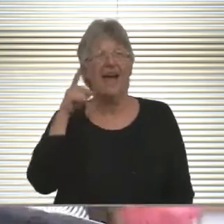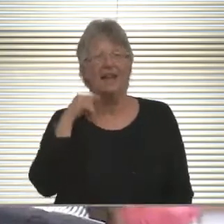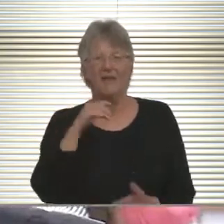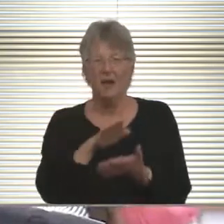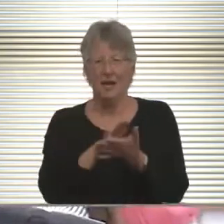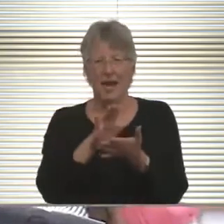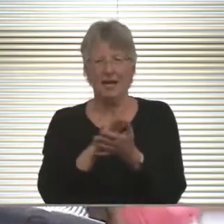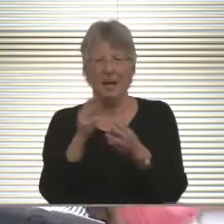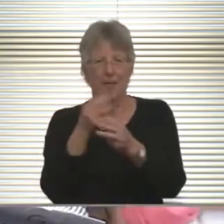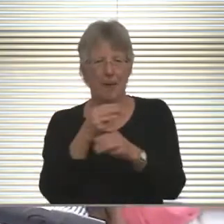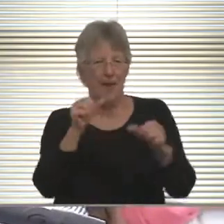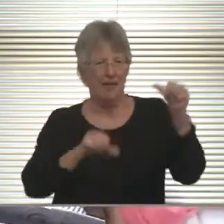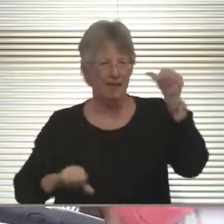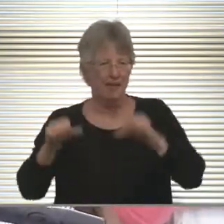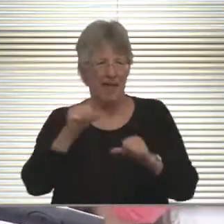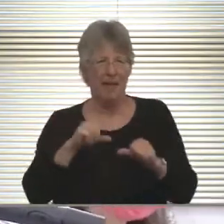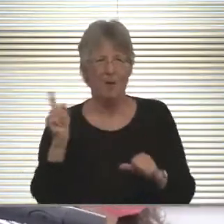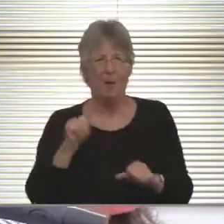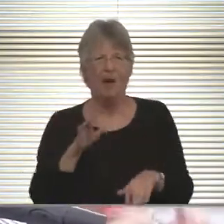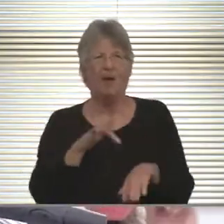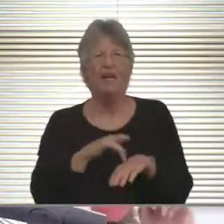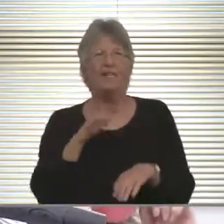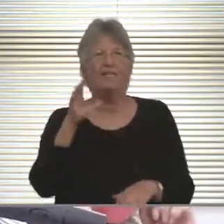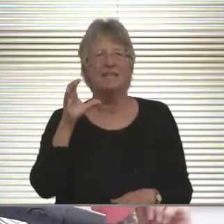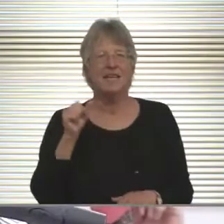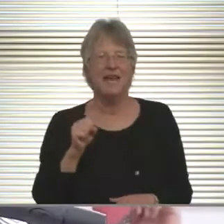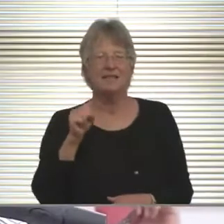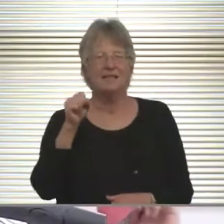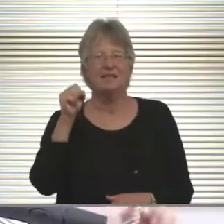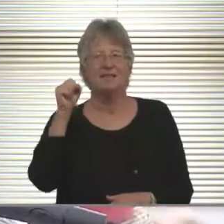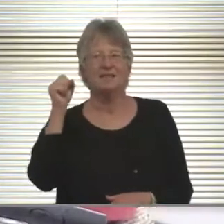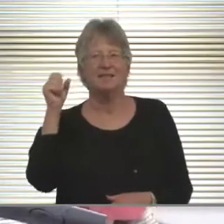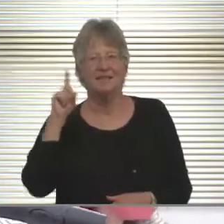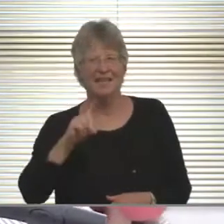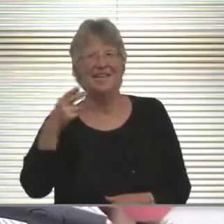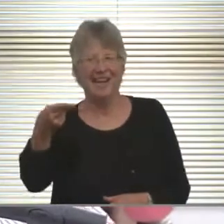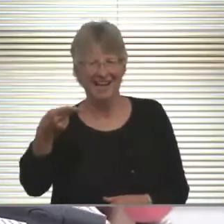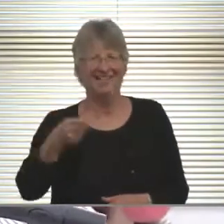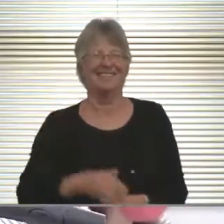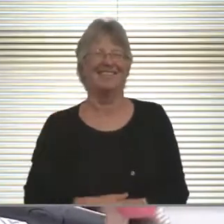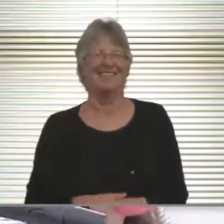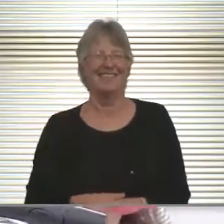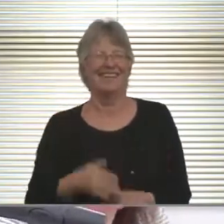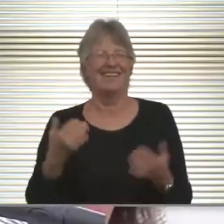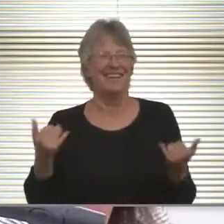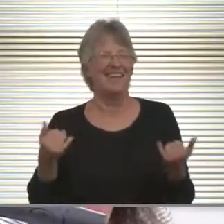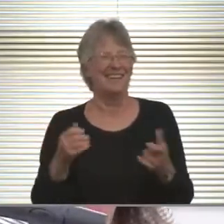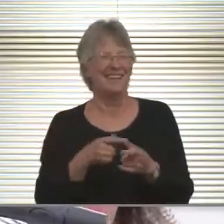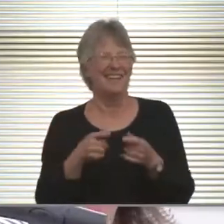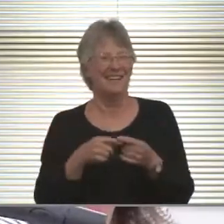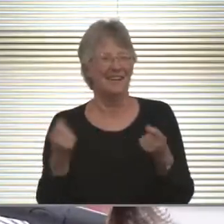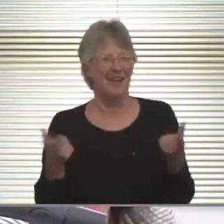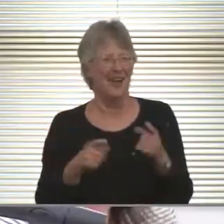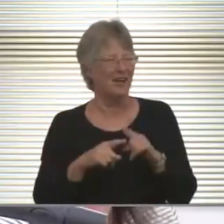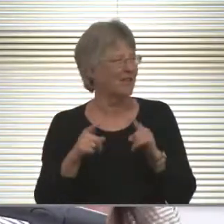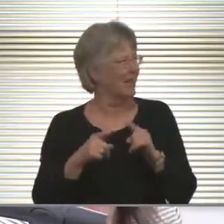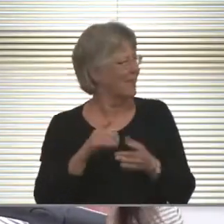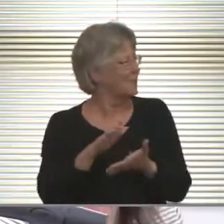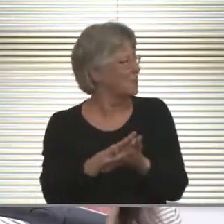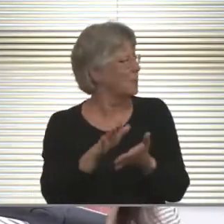on the California State University of Dominguez Hills campus in Carson, California. Thank you for giving me time to present to you all the State of School address